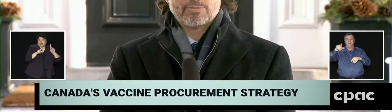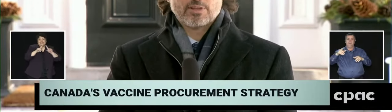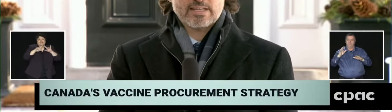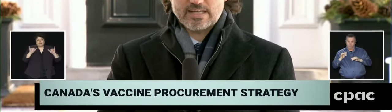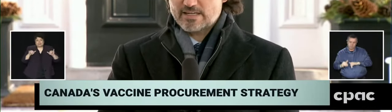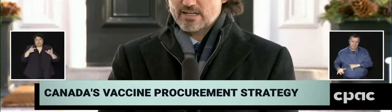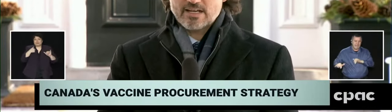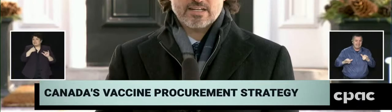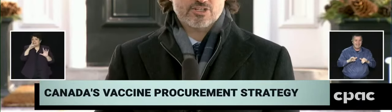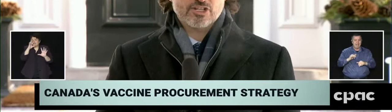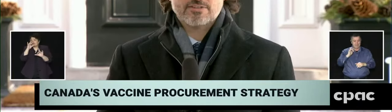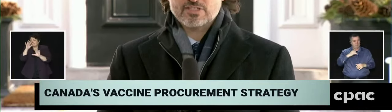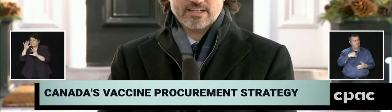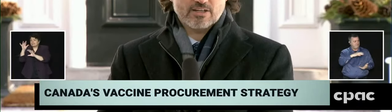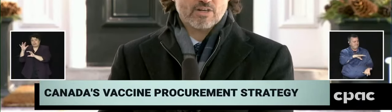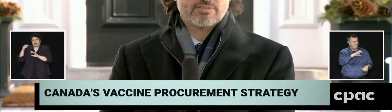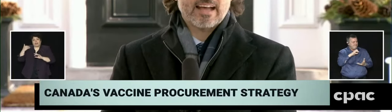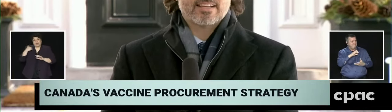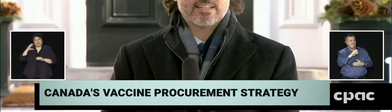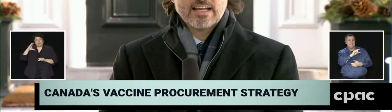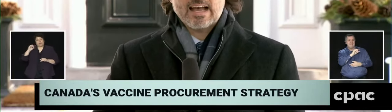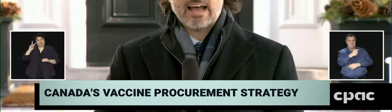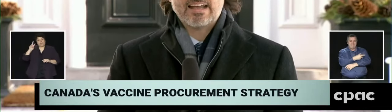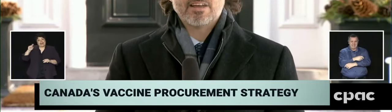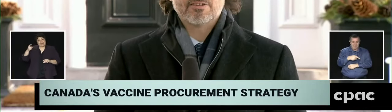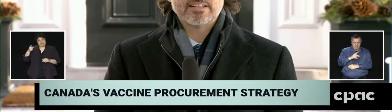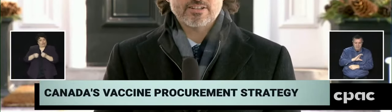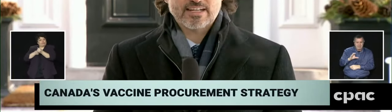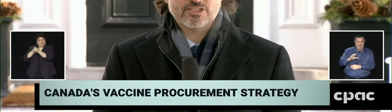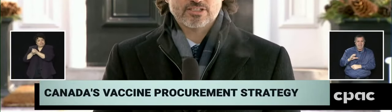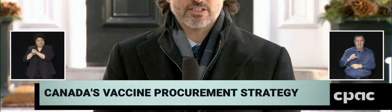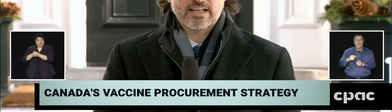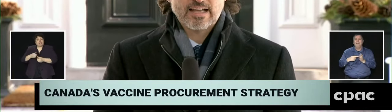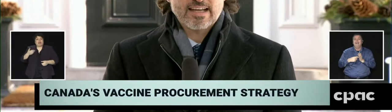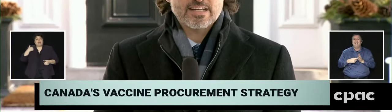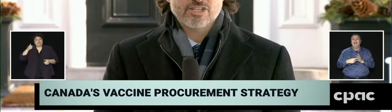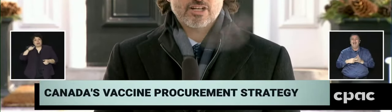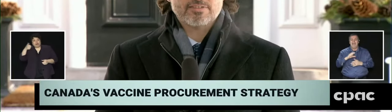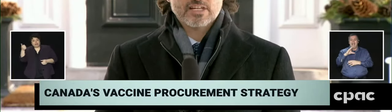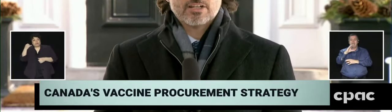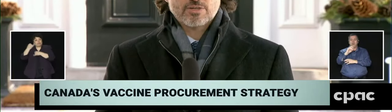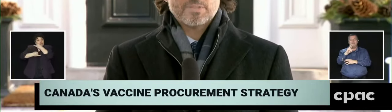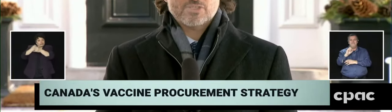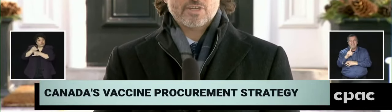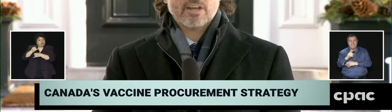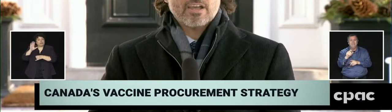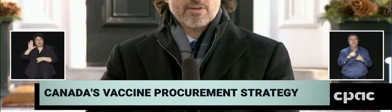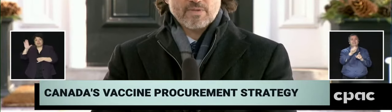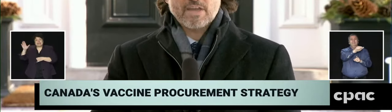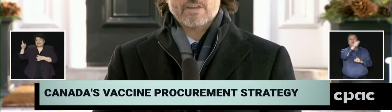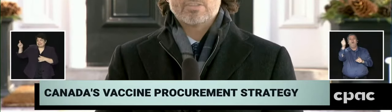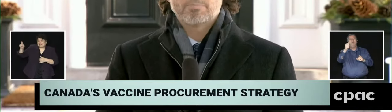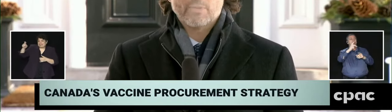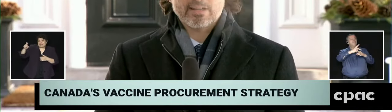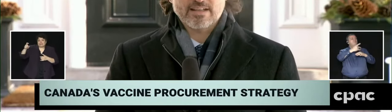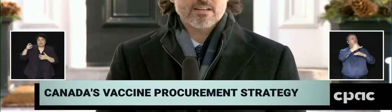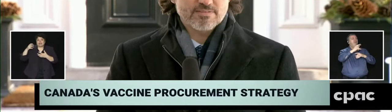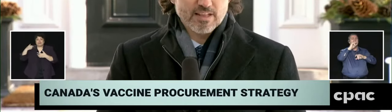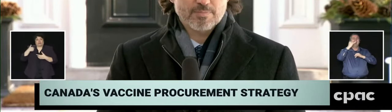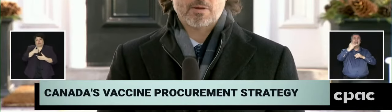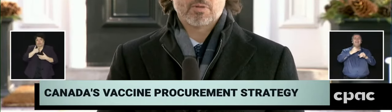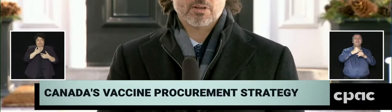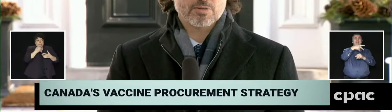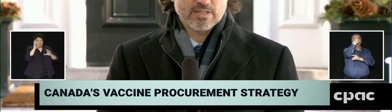participating fully in initiatives like COVAX and other international initiatives to ensure that we are supporting